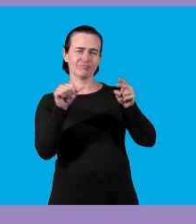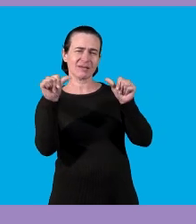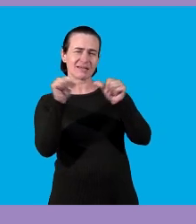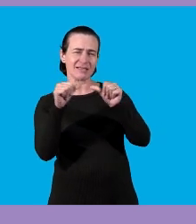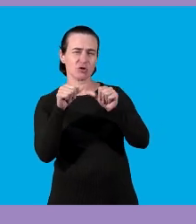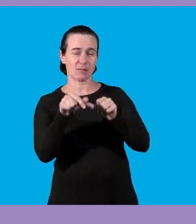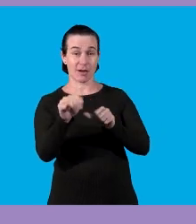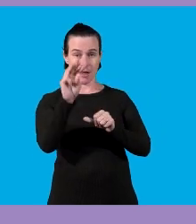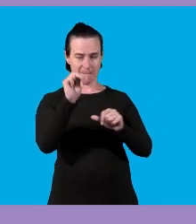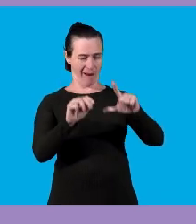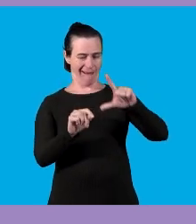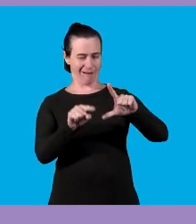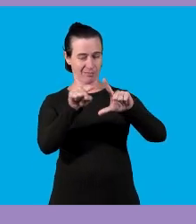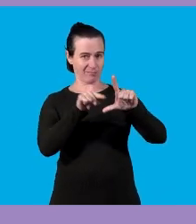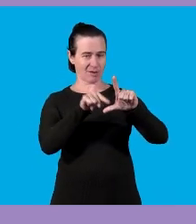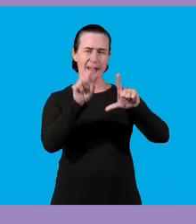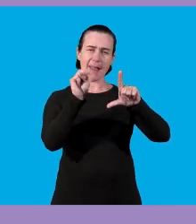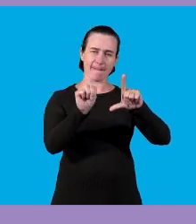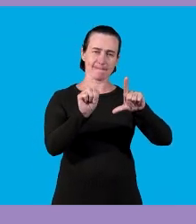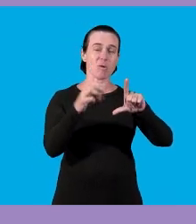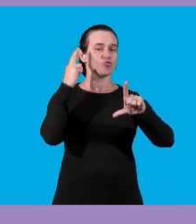and give reasons for your answer.